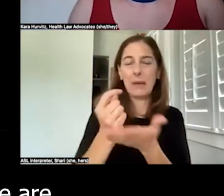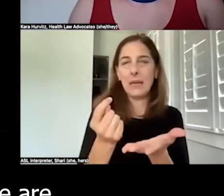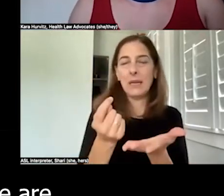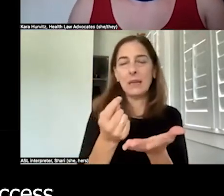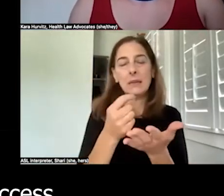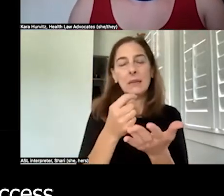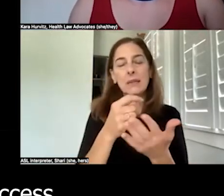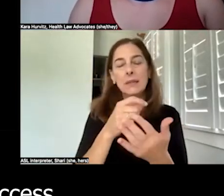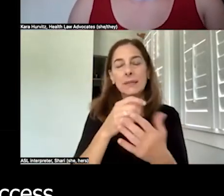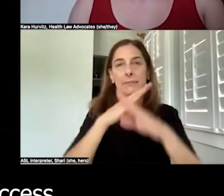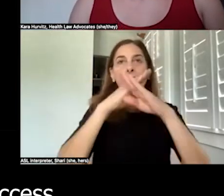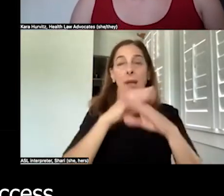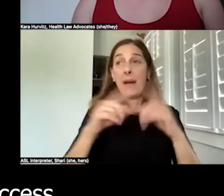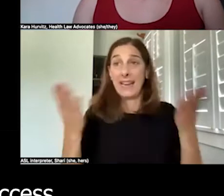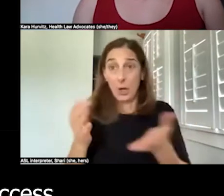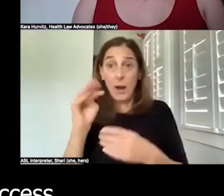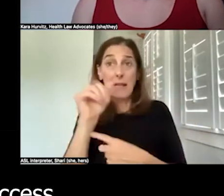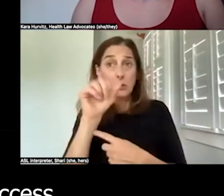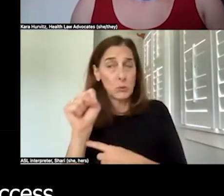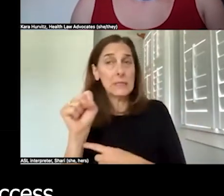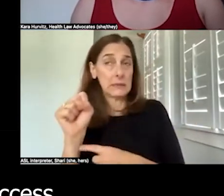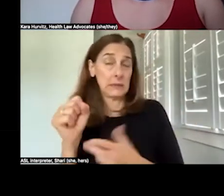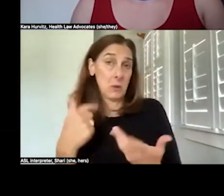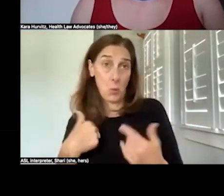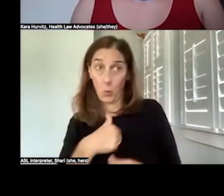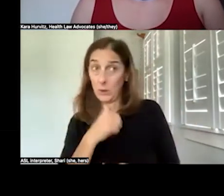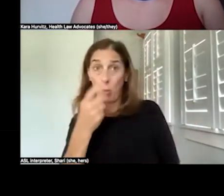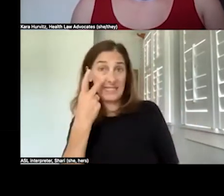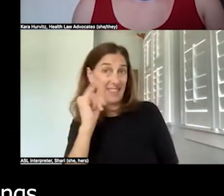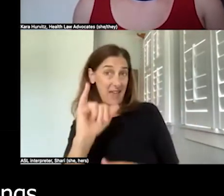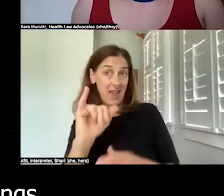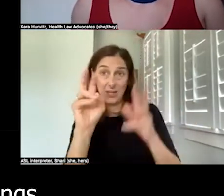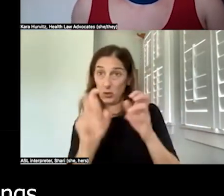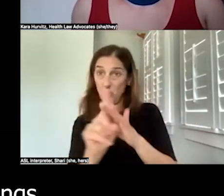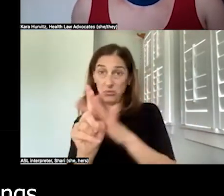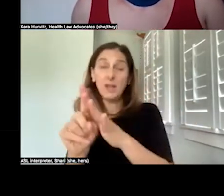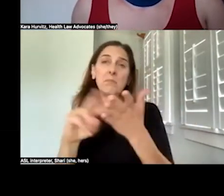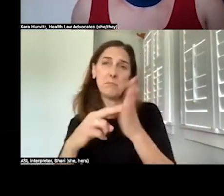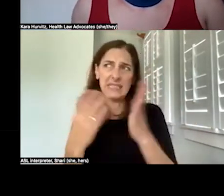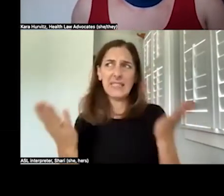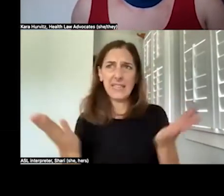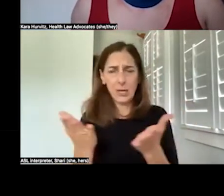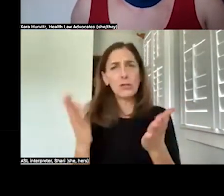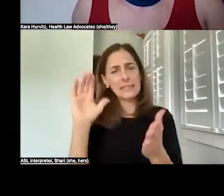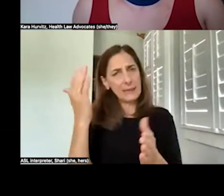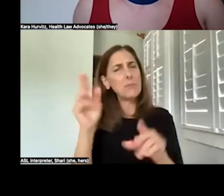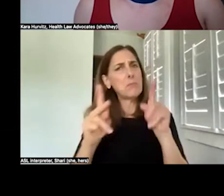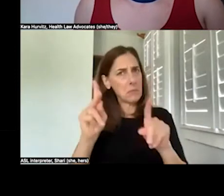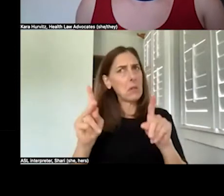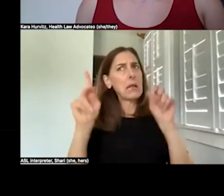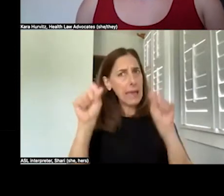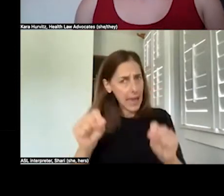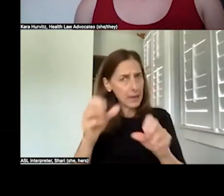people are a little more able to easily access hormone therapy than some of the other things that they need.